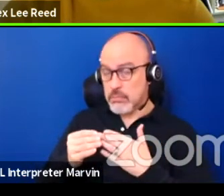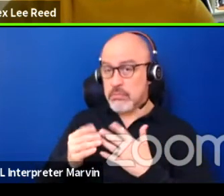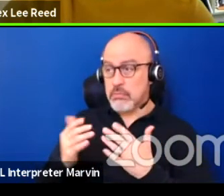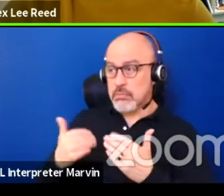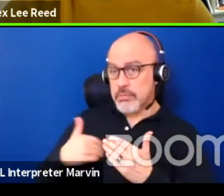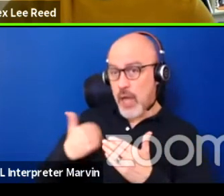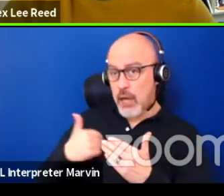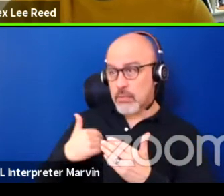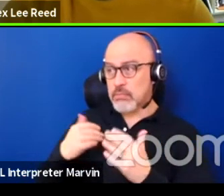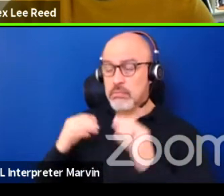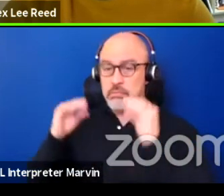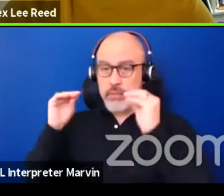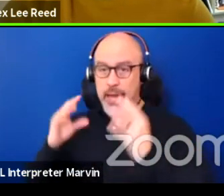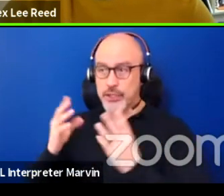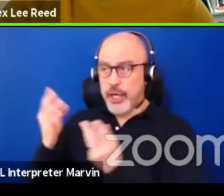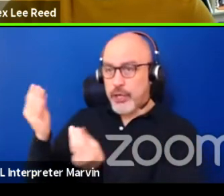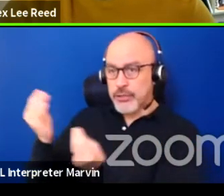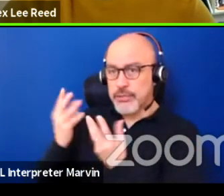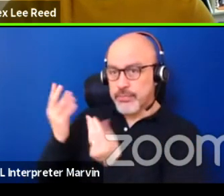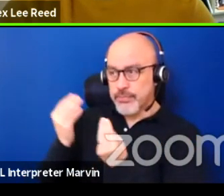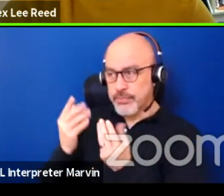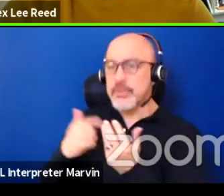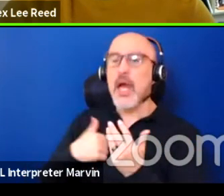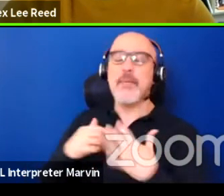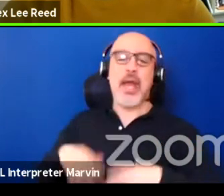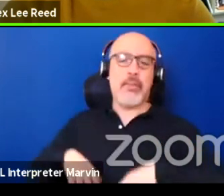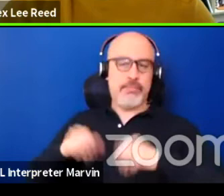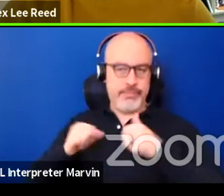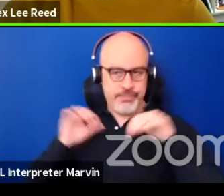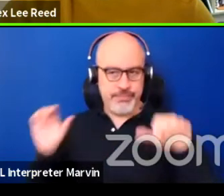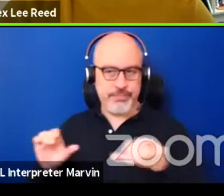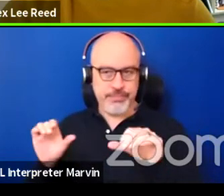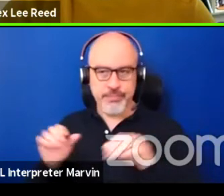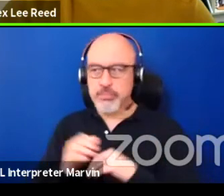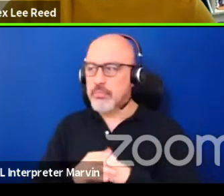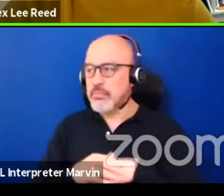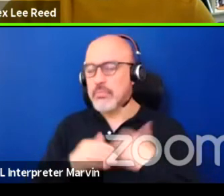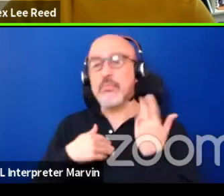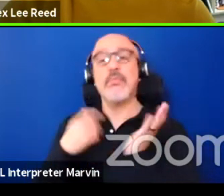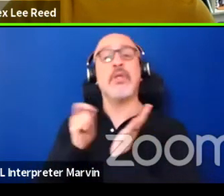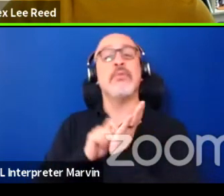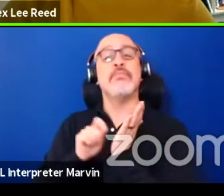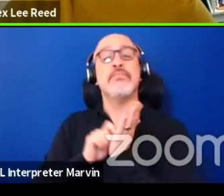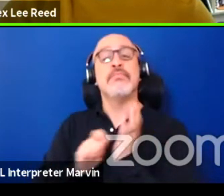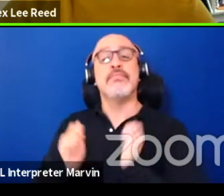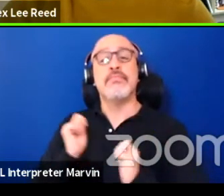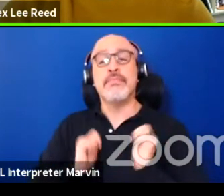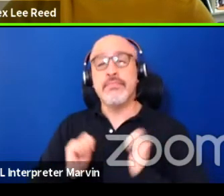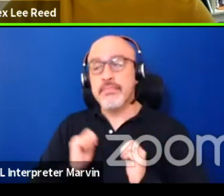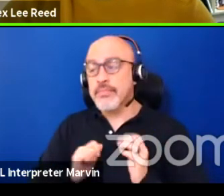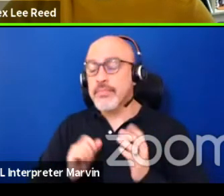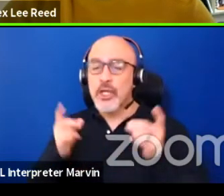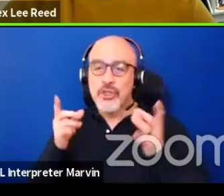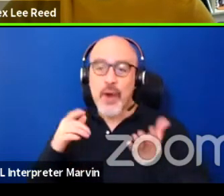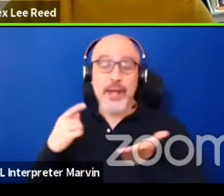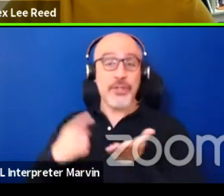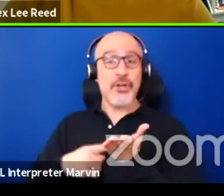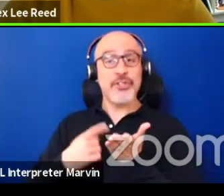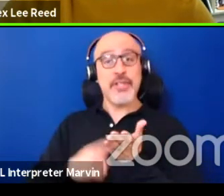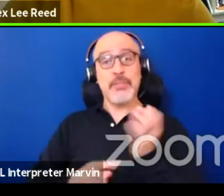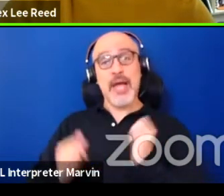educators in our community. I also am a playwright, director, and sometimes performer,